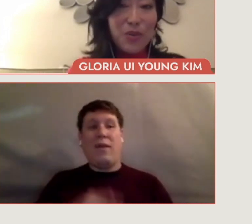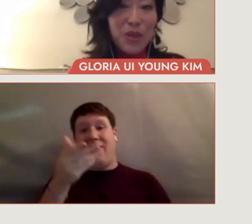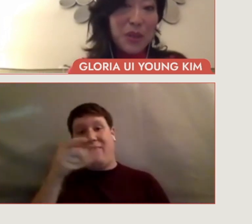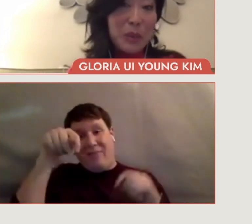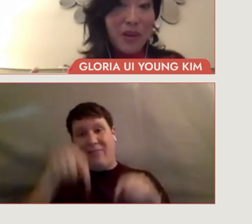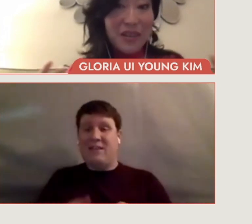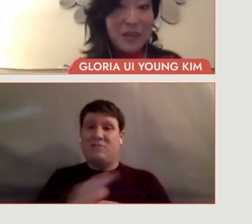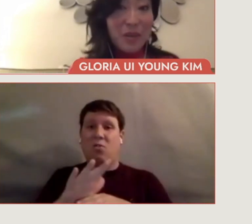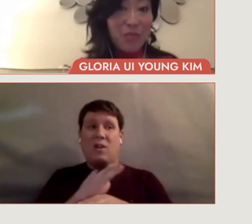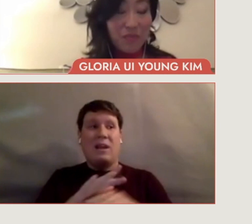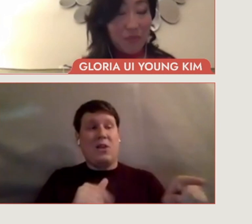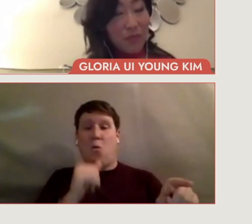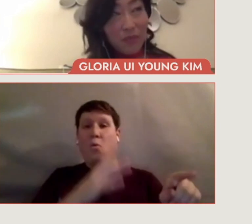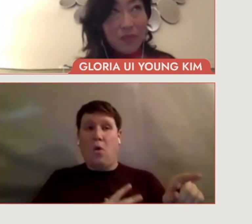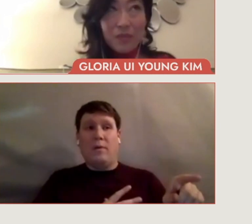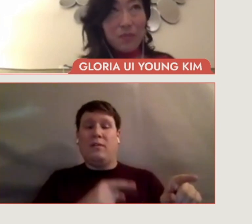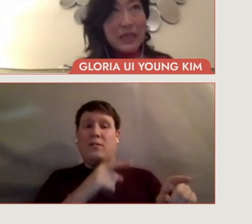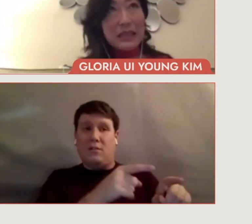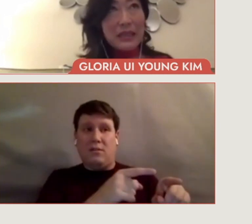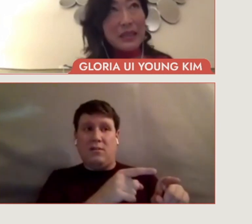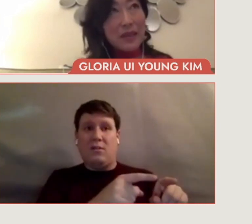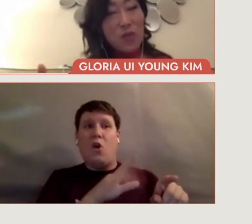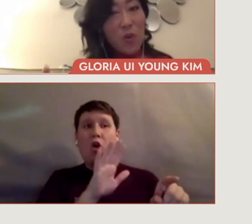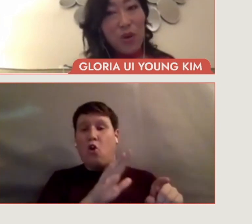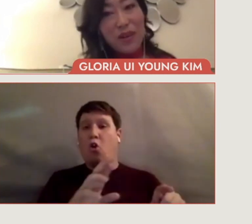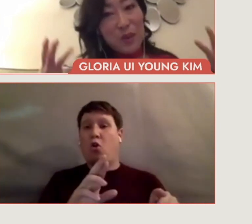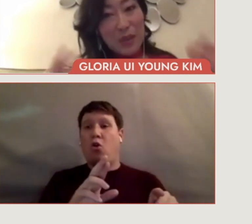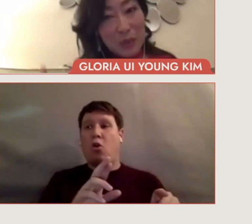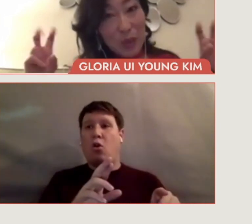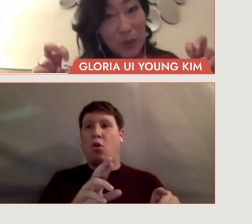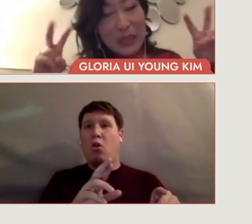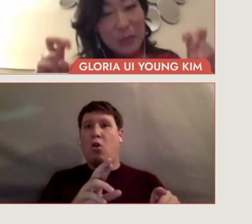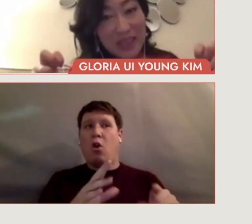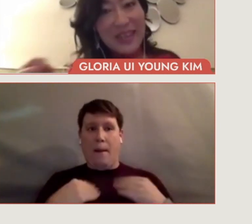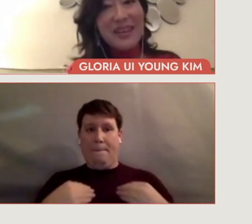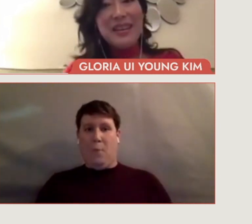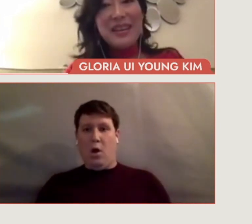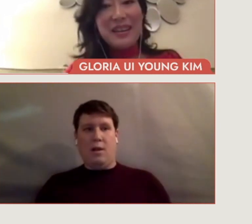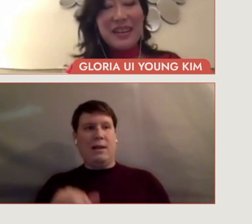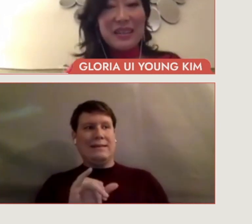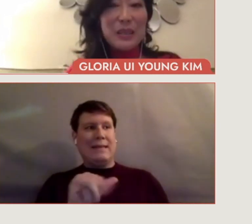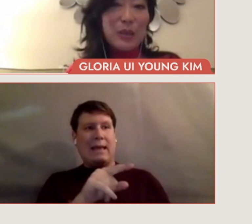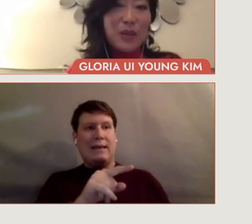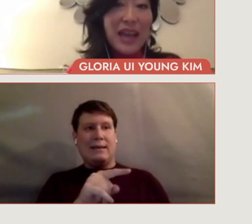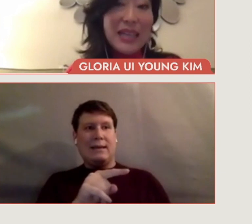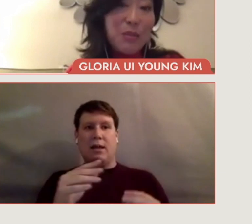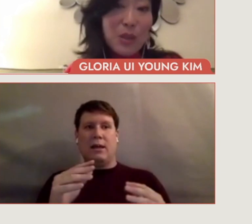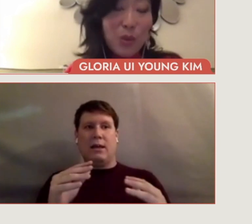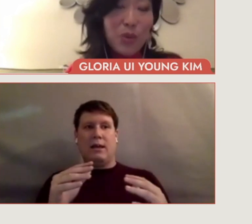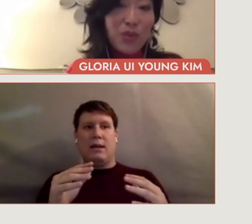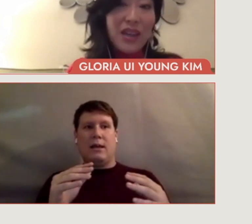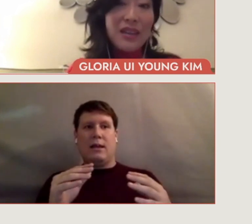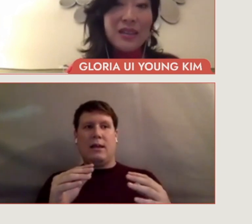whose racialized body is the, basically the seat of war, so to speak, is the story that hasn't